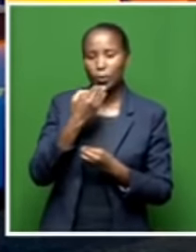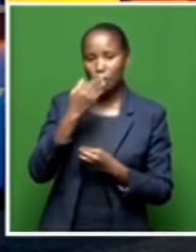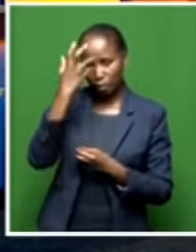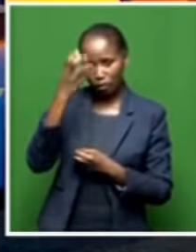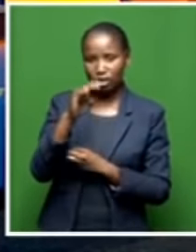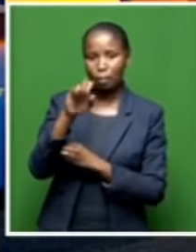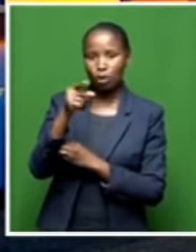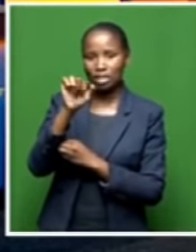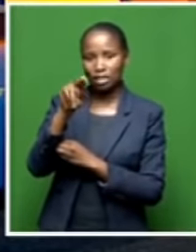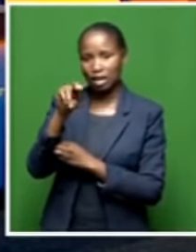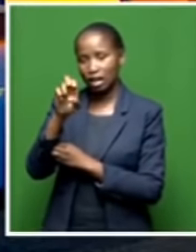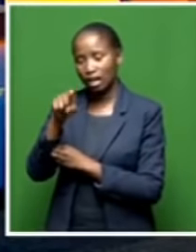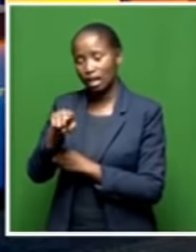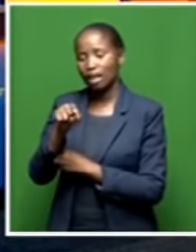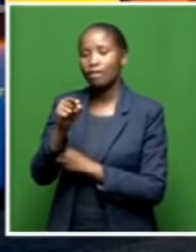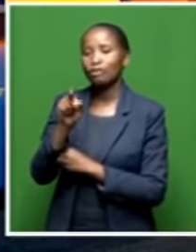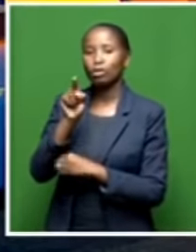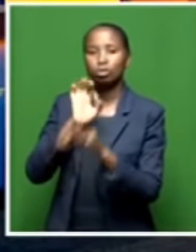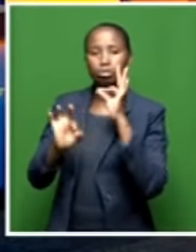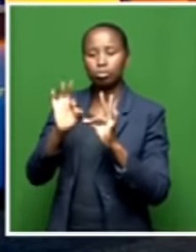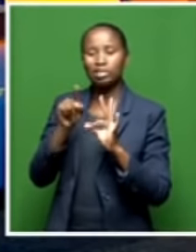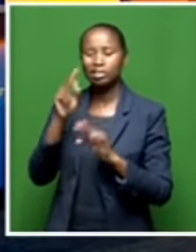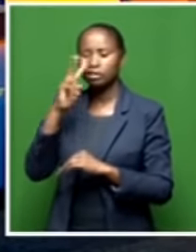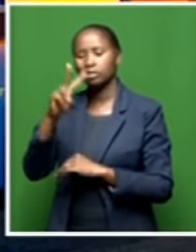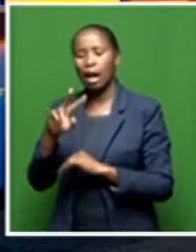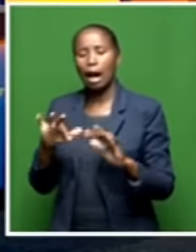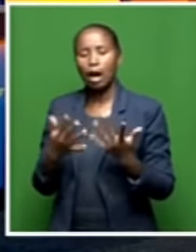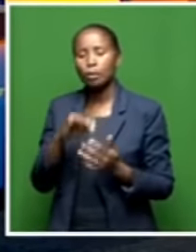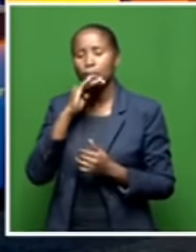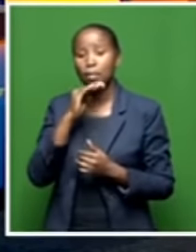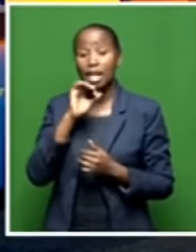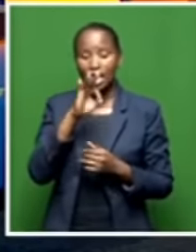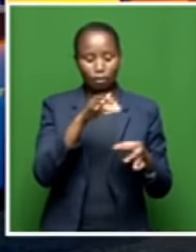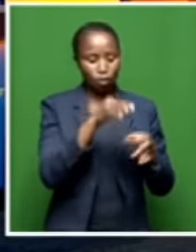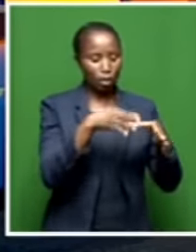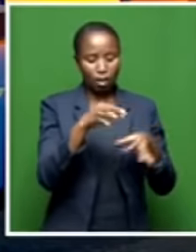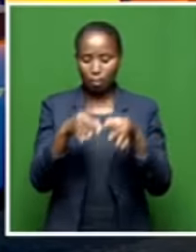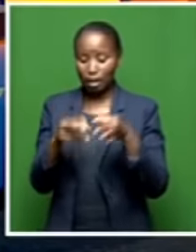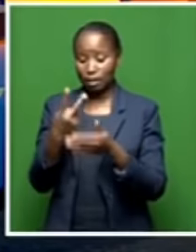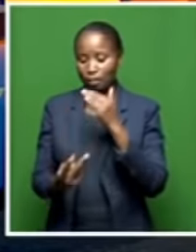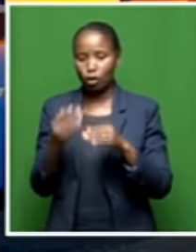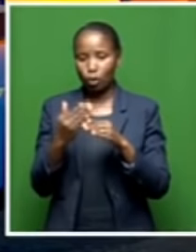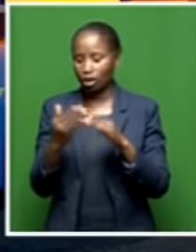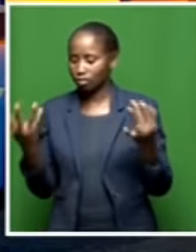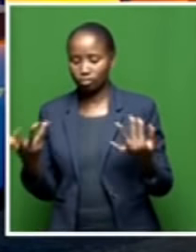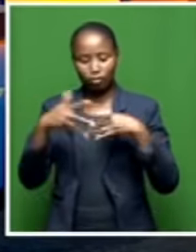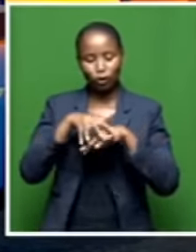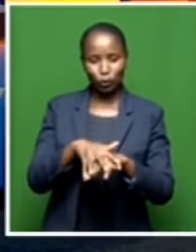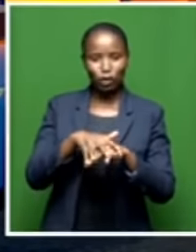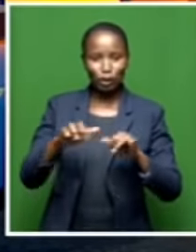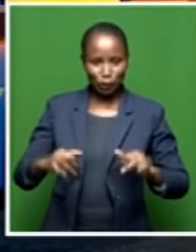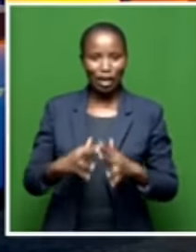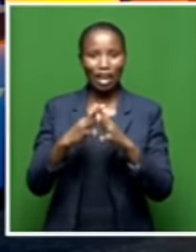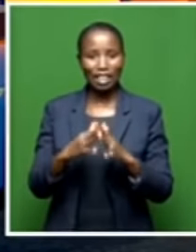it would mean if these various political parties go into coalitions. Of course, coalitions aren't something new for South Africa. We've seen them